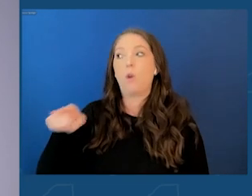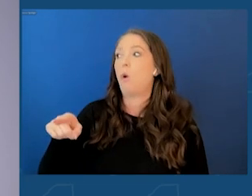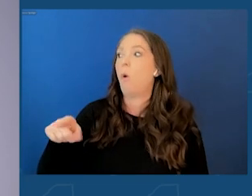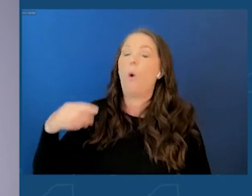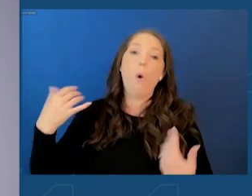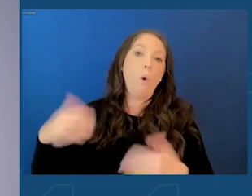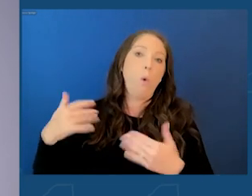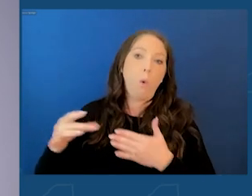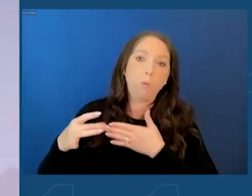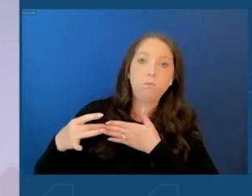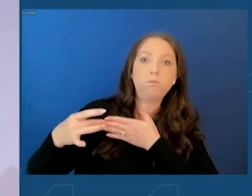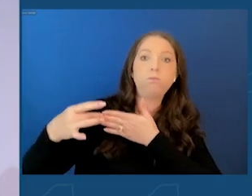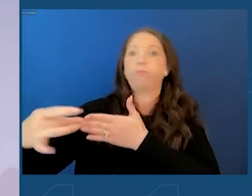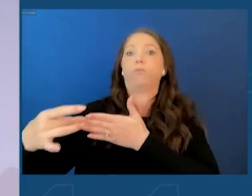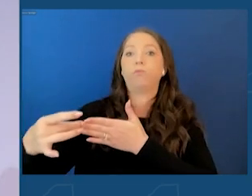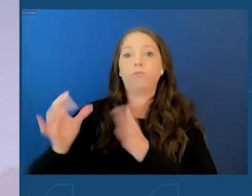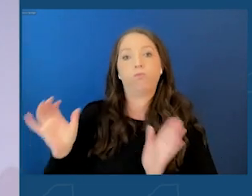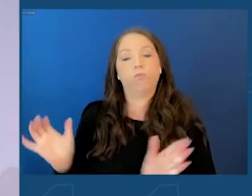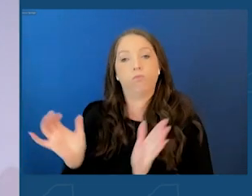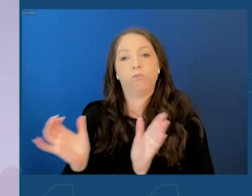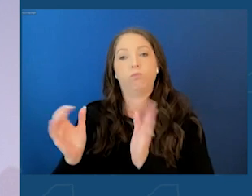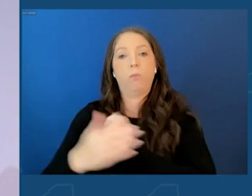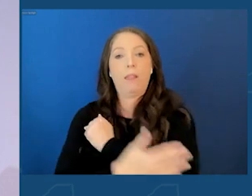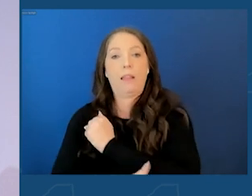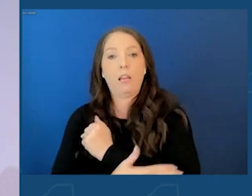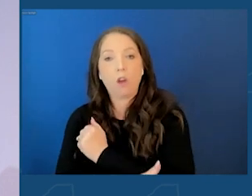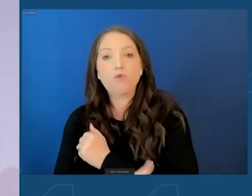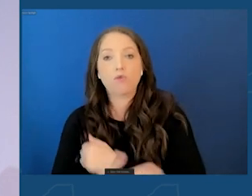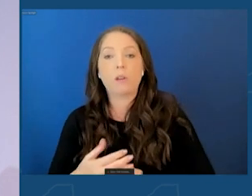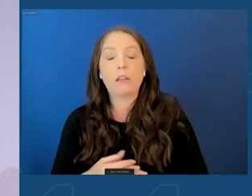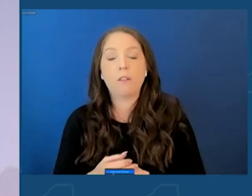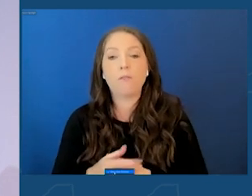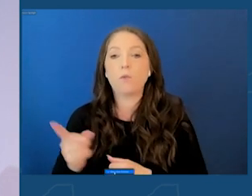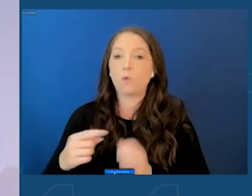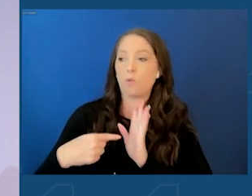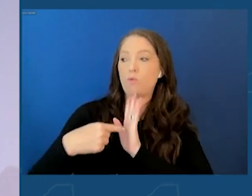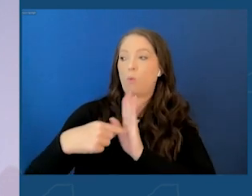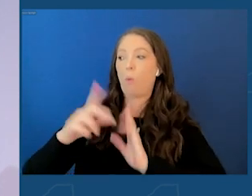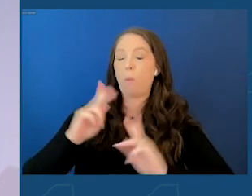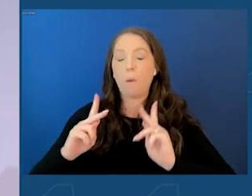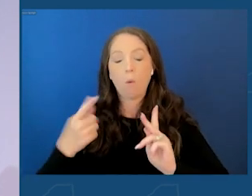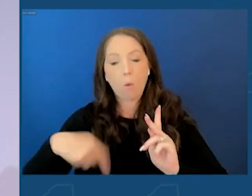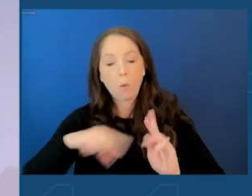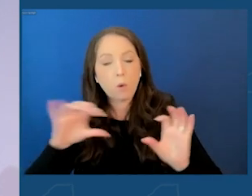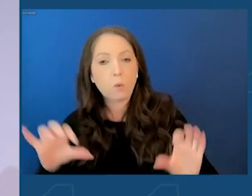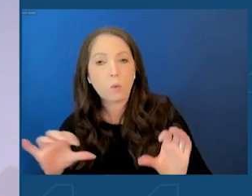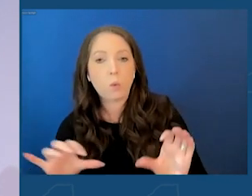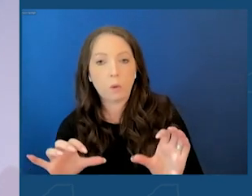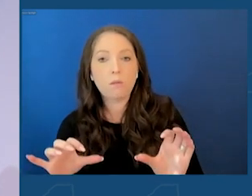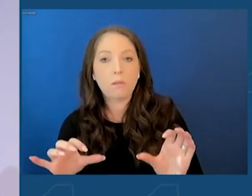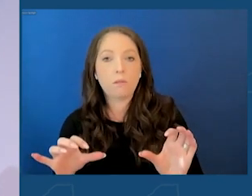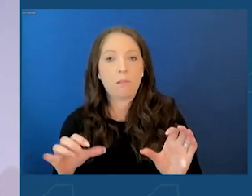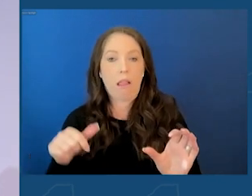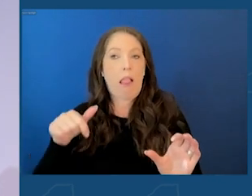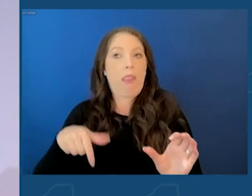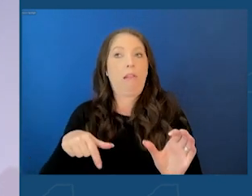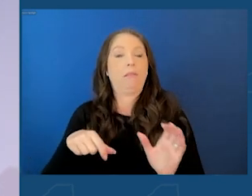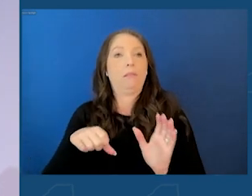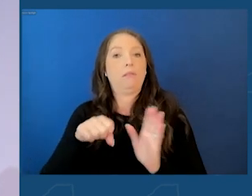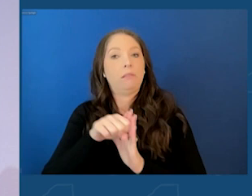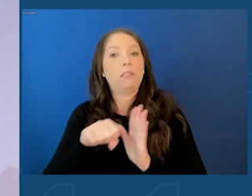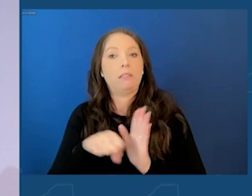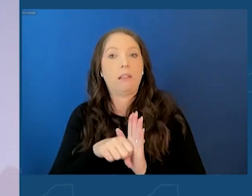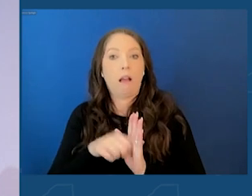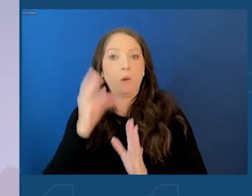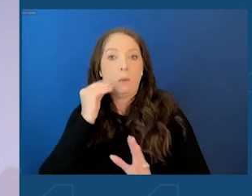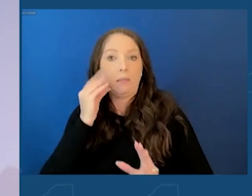and a reckoning of our practices, what we've done as a people to have this state of affairs we're experiencing now.